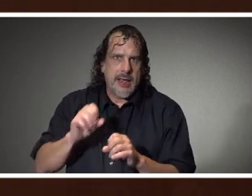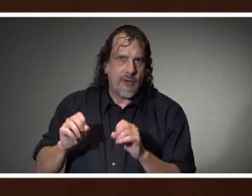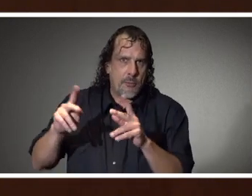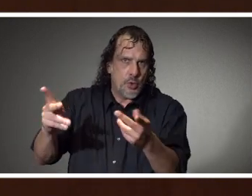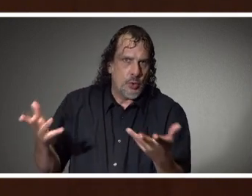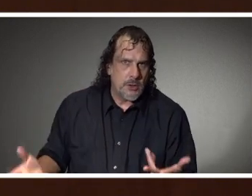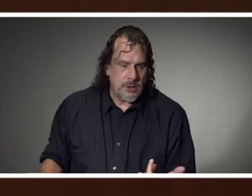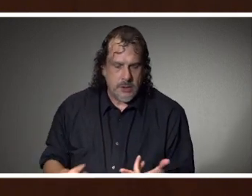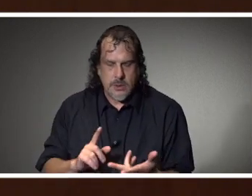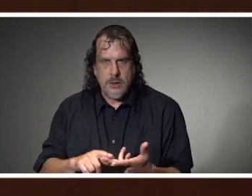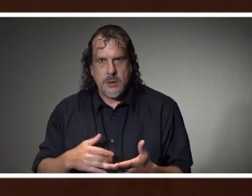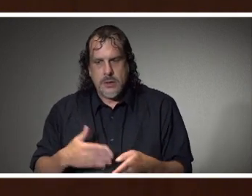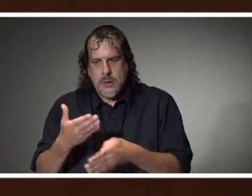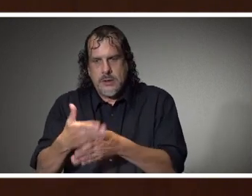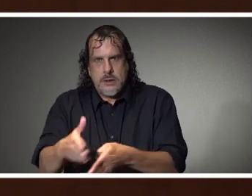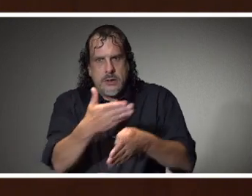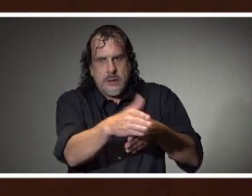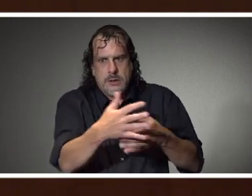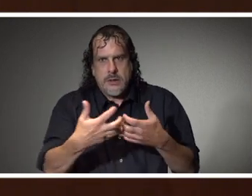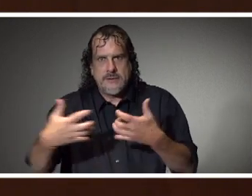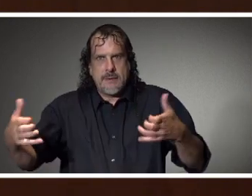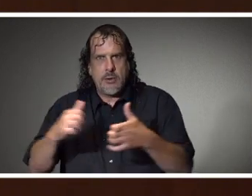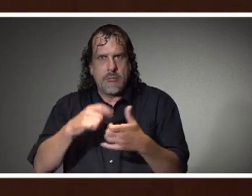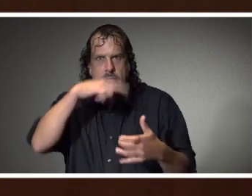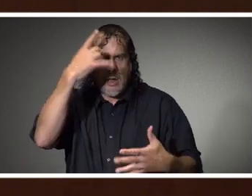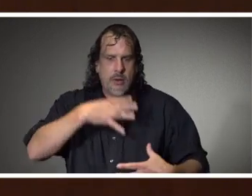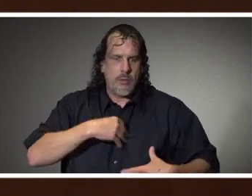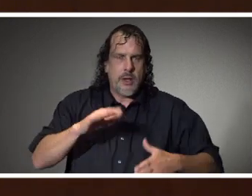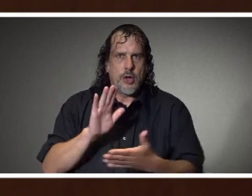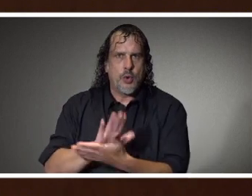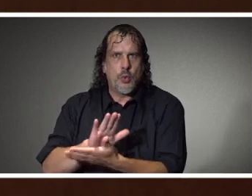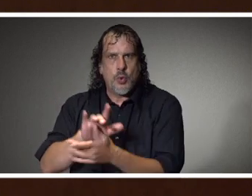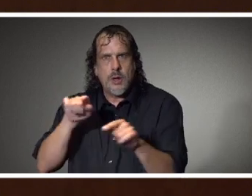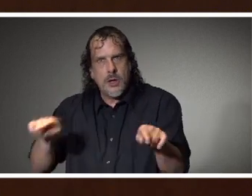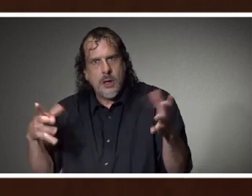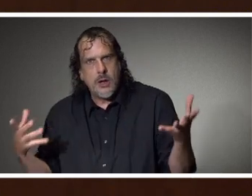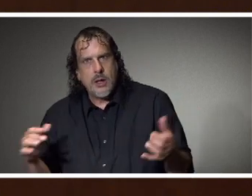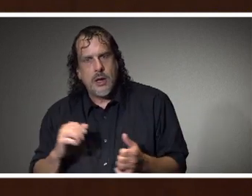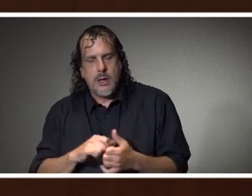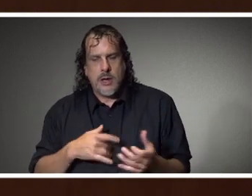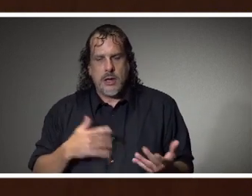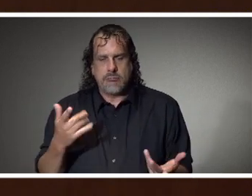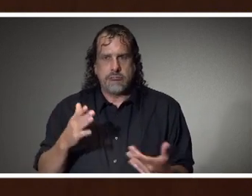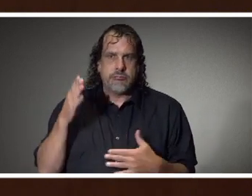be segregation in the schools, and then the translation of that into the future.